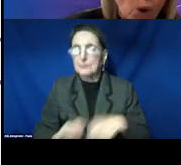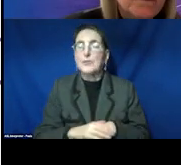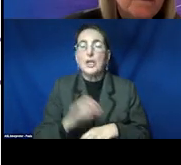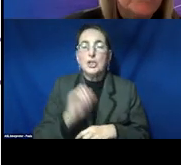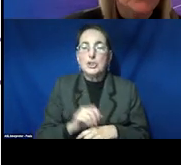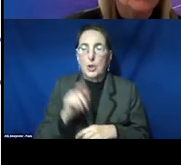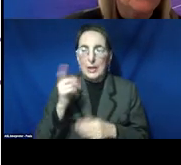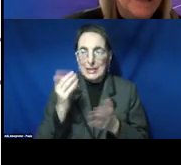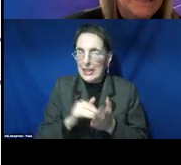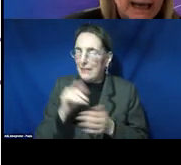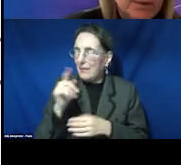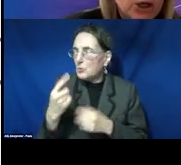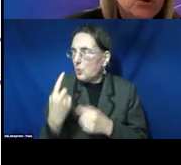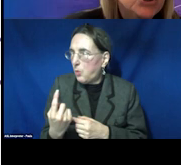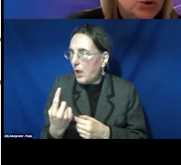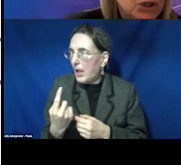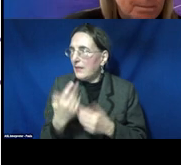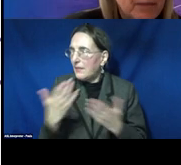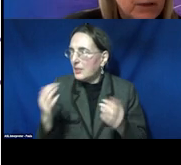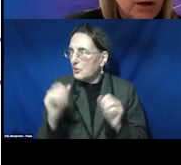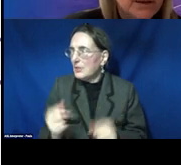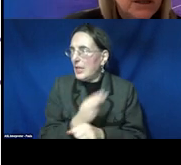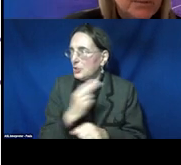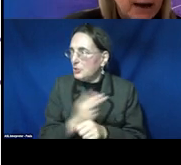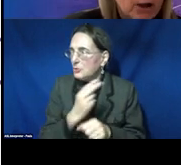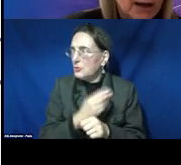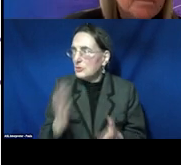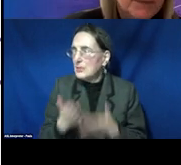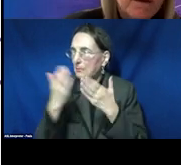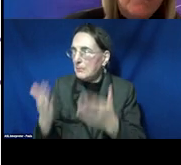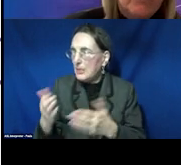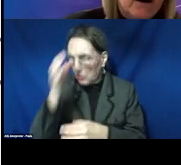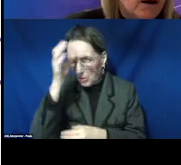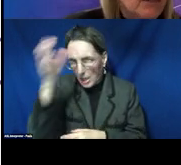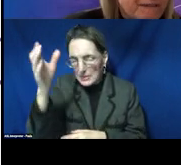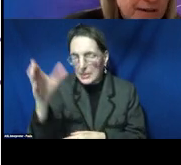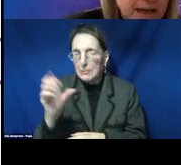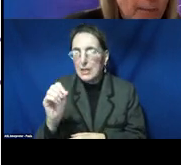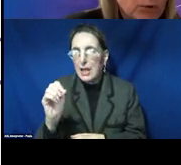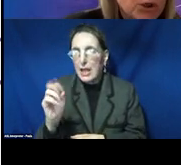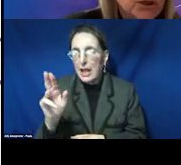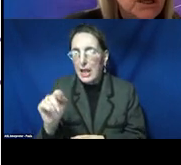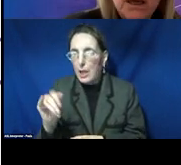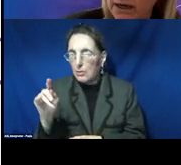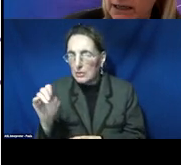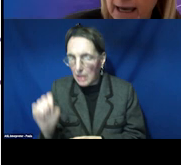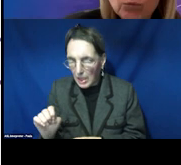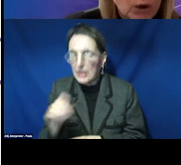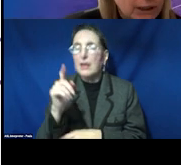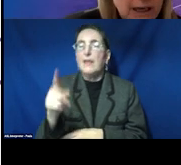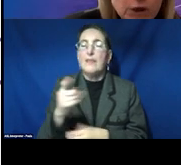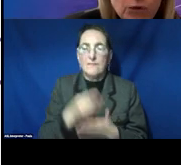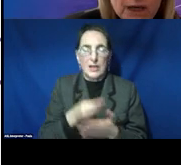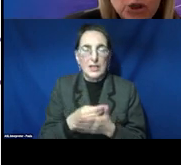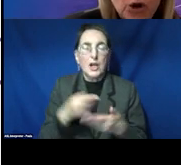is one of the vehicles that can be used to submit this concept outline. The funding opportunity, again,